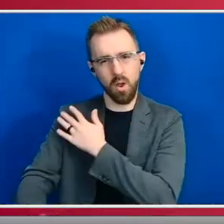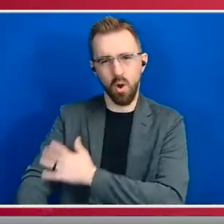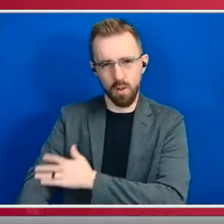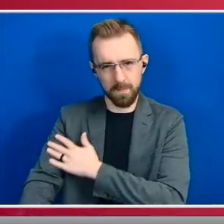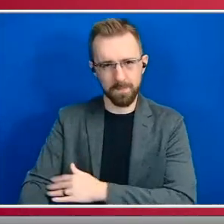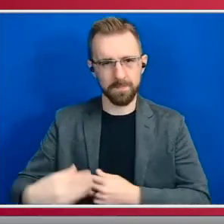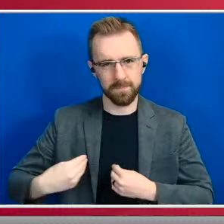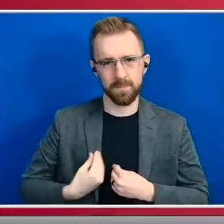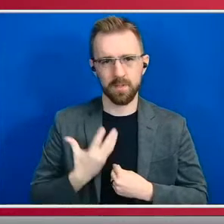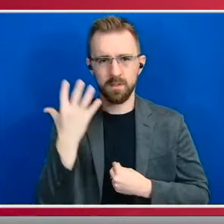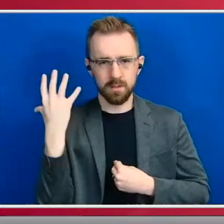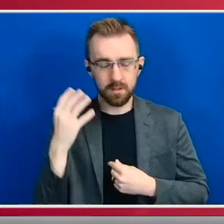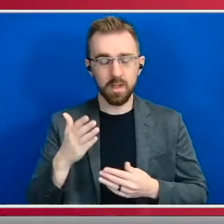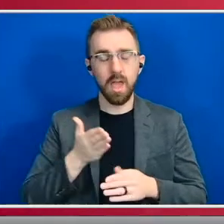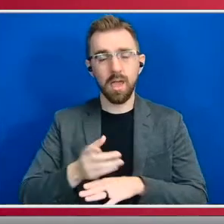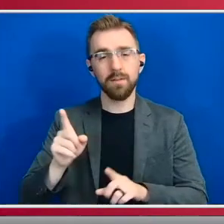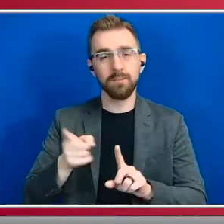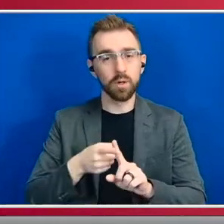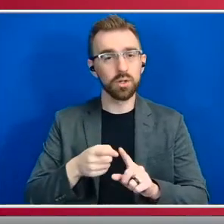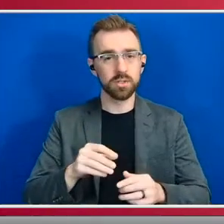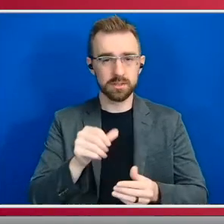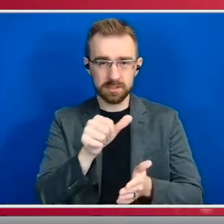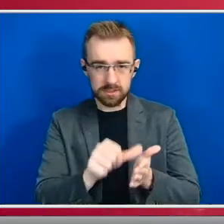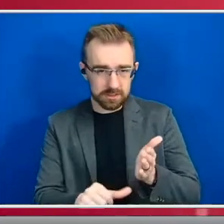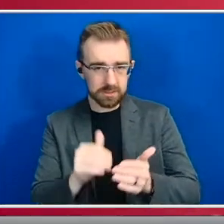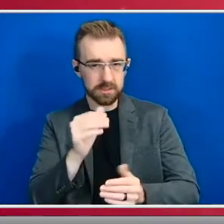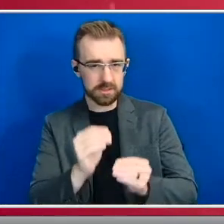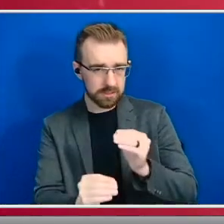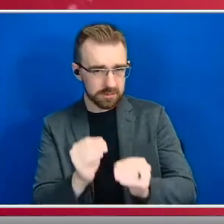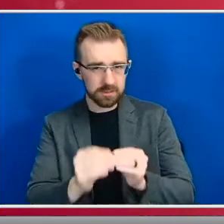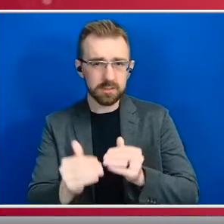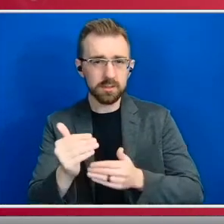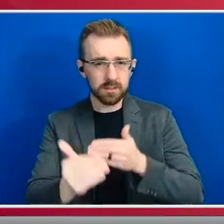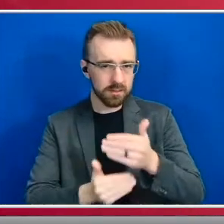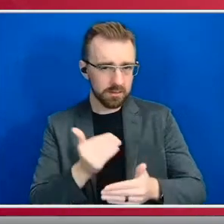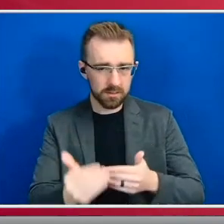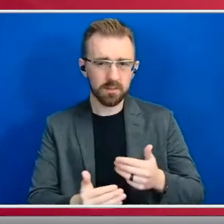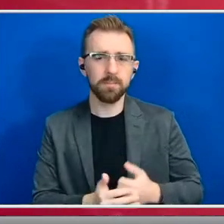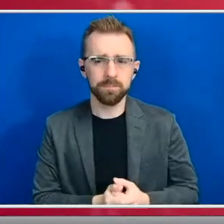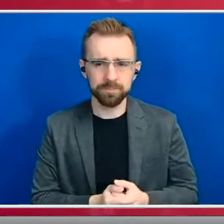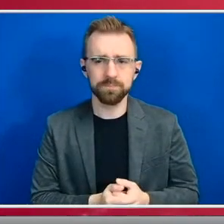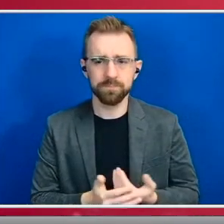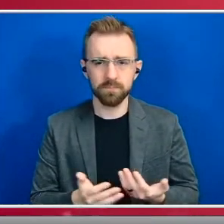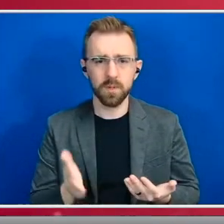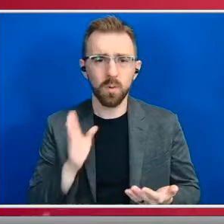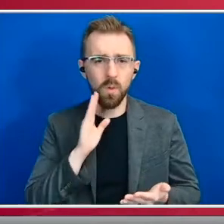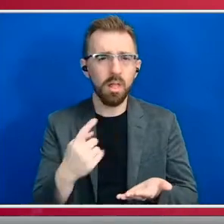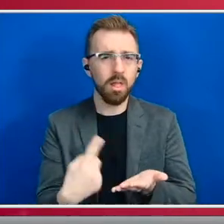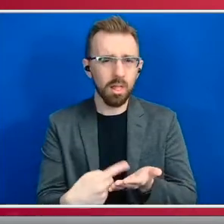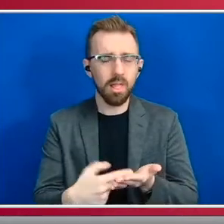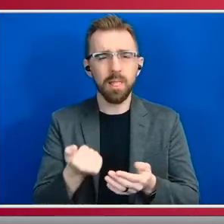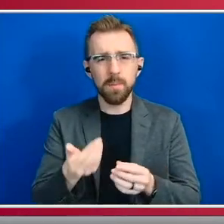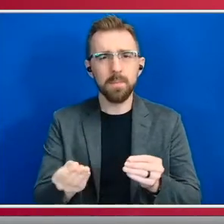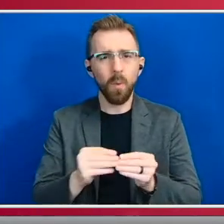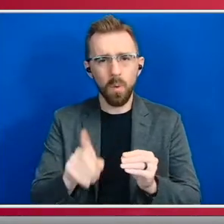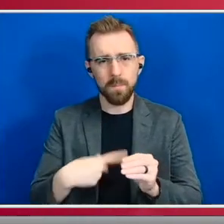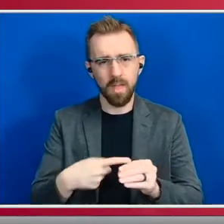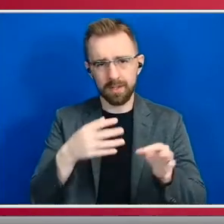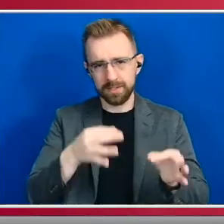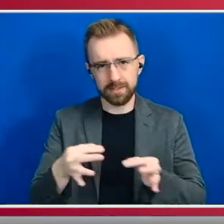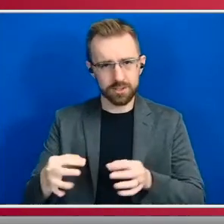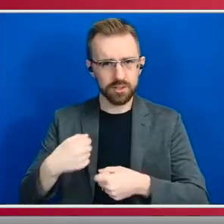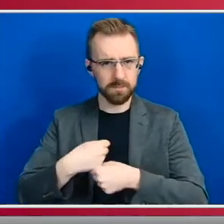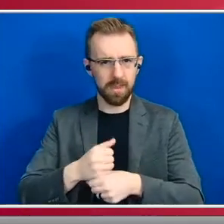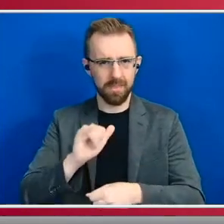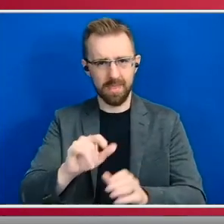after his initial reconstruction. And we'll talk a little bit more about the decisions that were made at that time and why